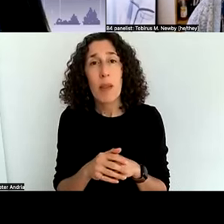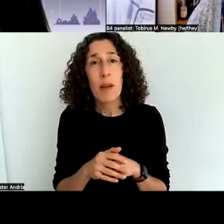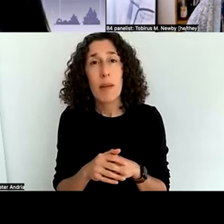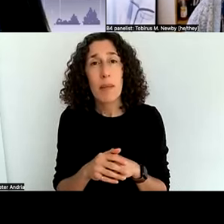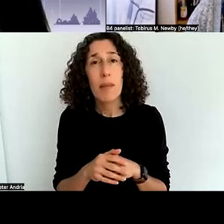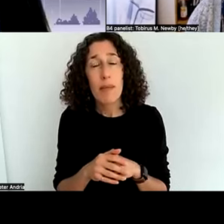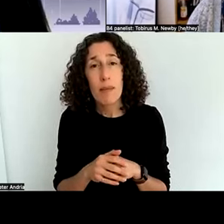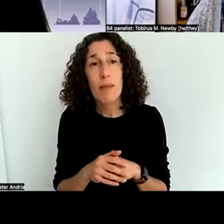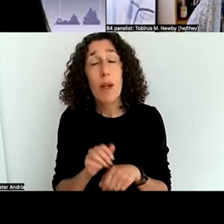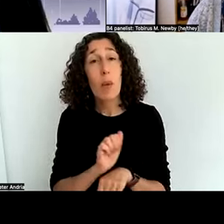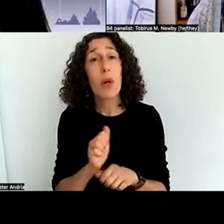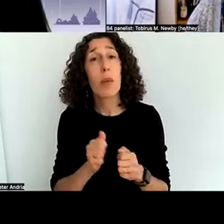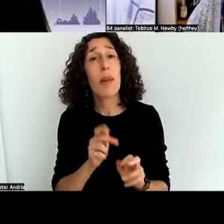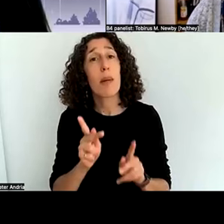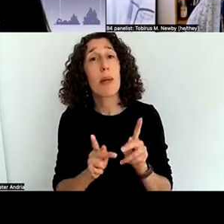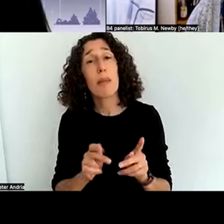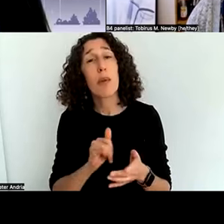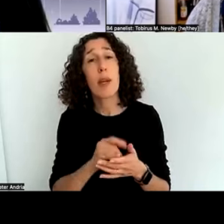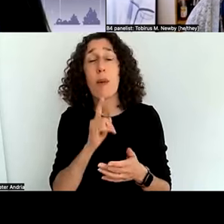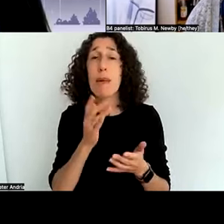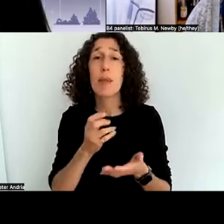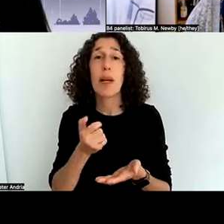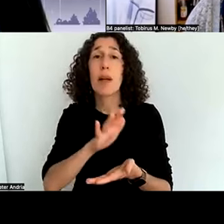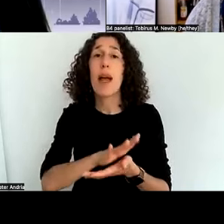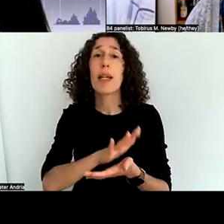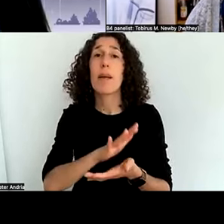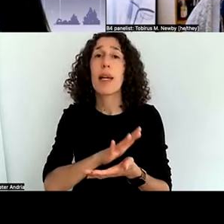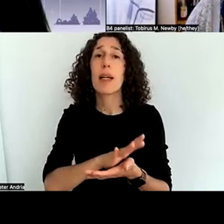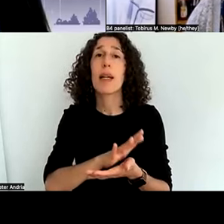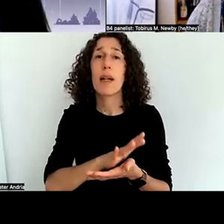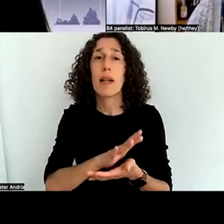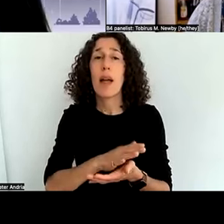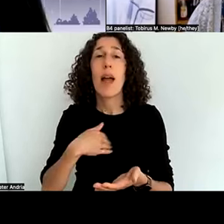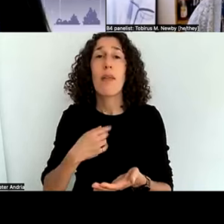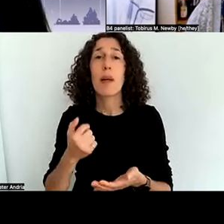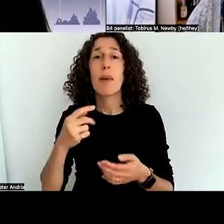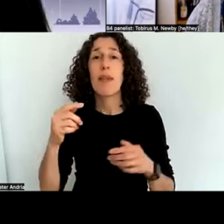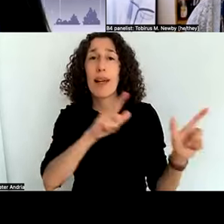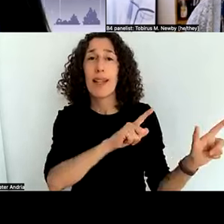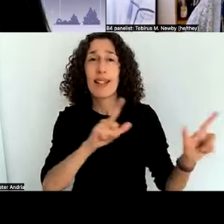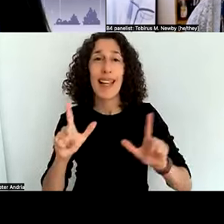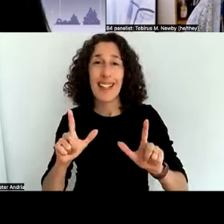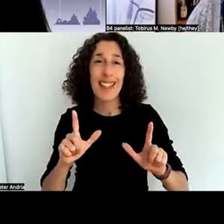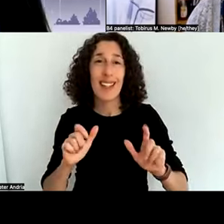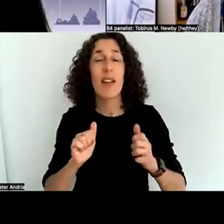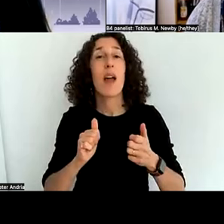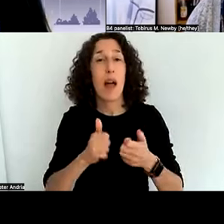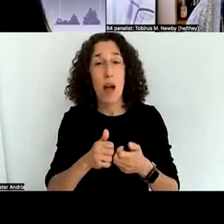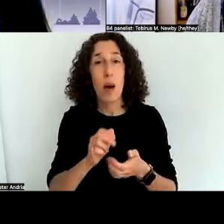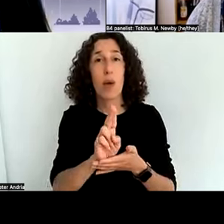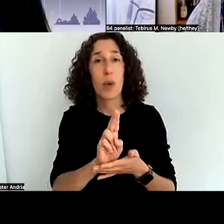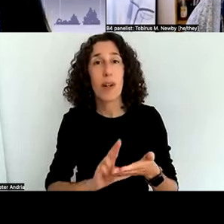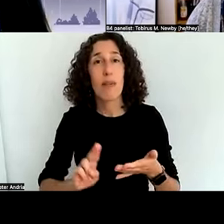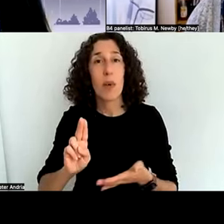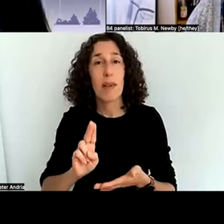or abolitionist university lens to our time here, and that are aiming to reckon with the ways that the university accumulates and exploits